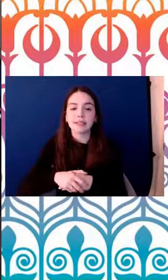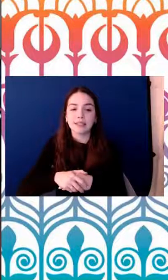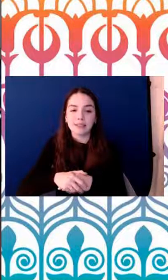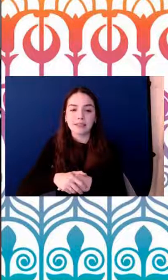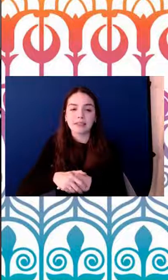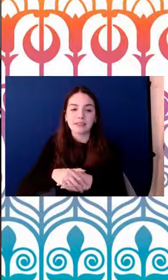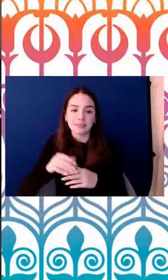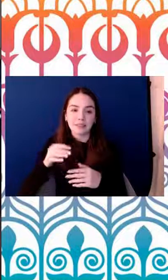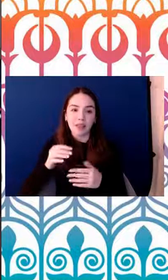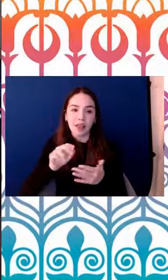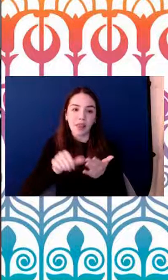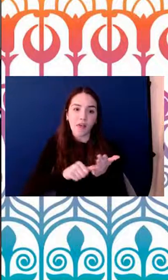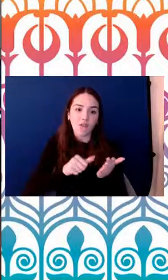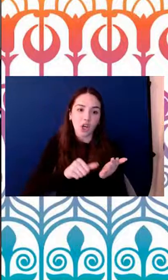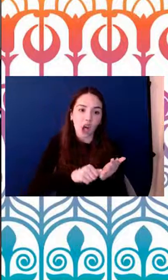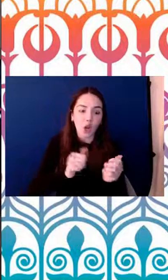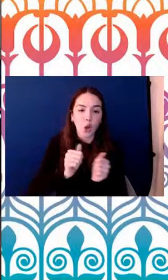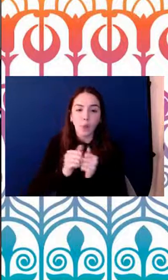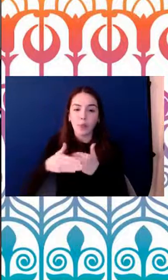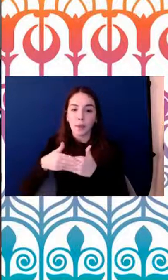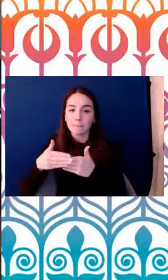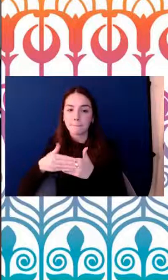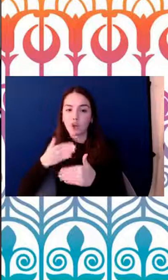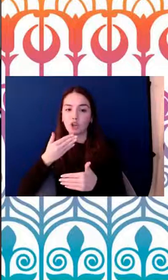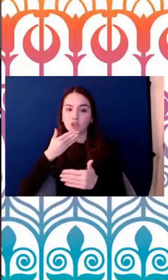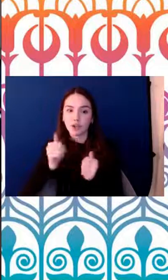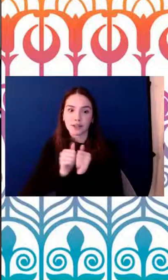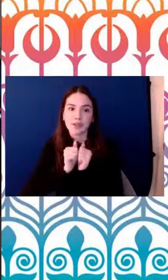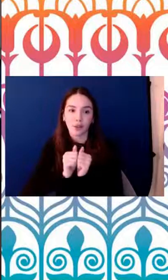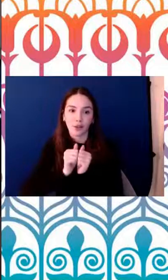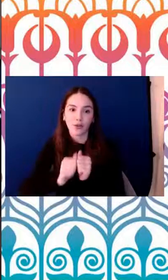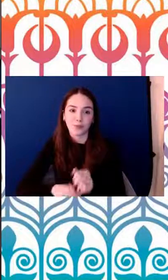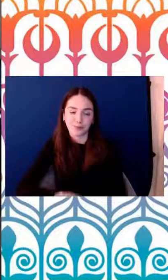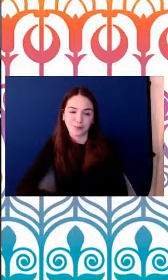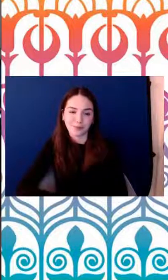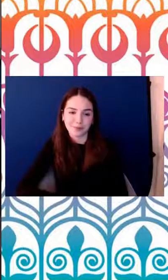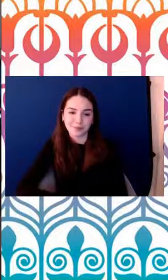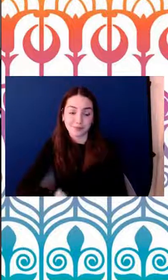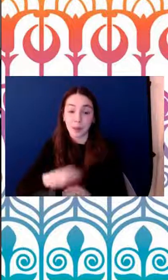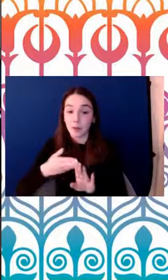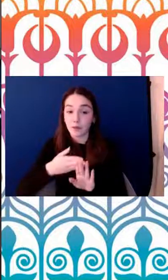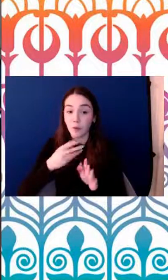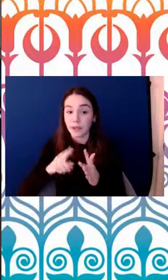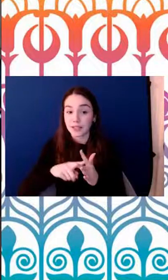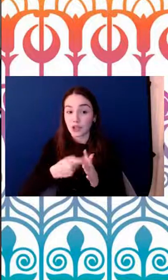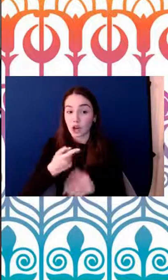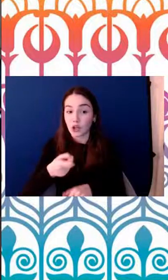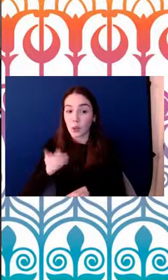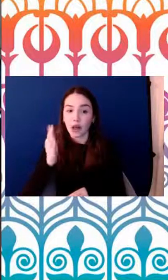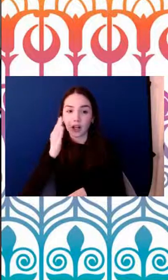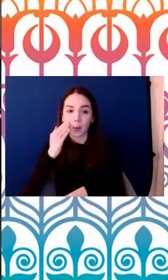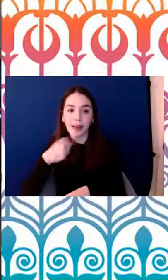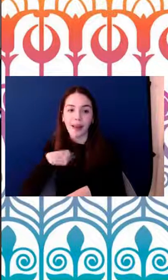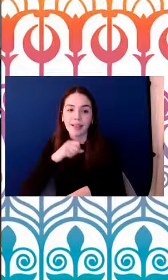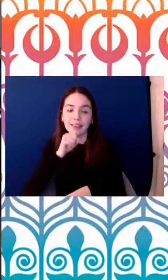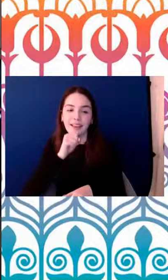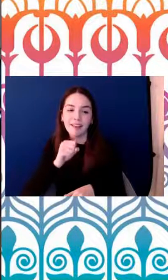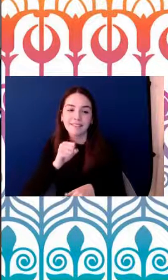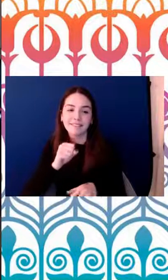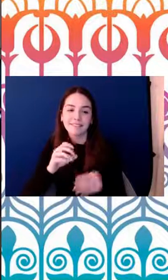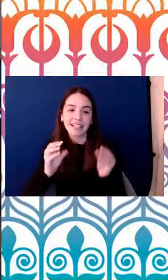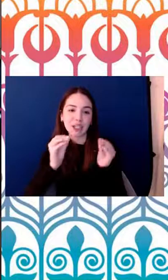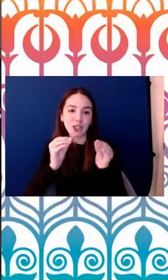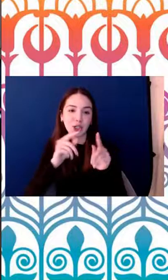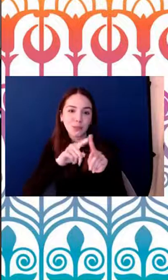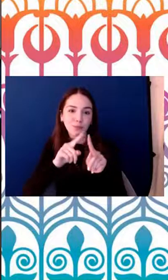love them. All right, so before we get started, you guys know I love teaching you stuff. Does